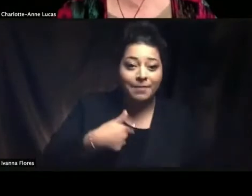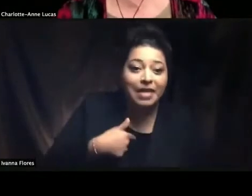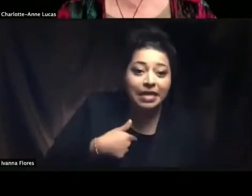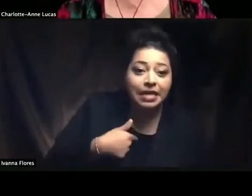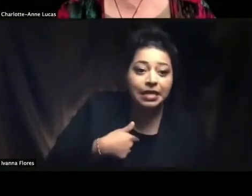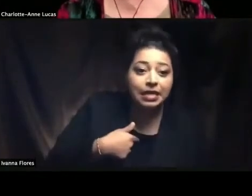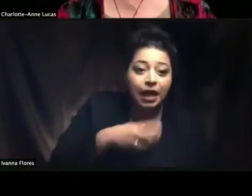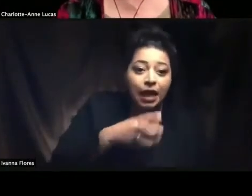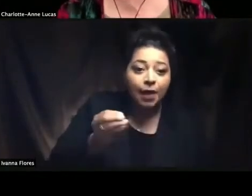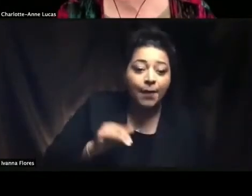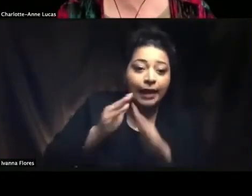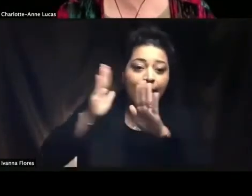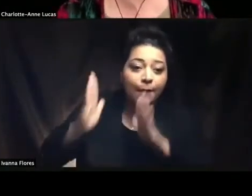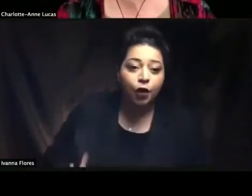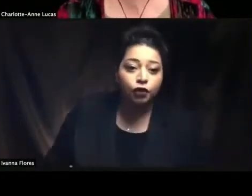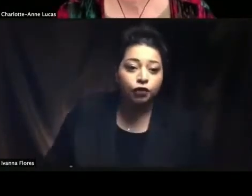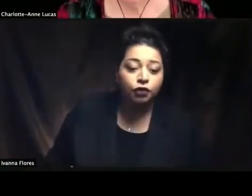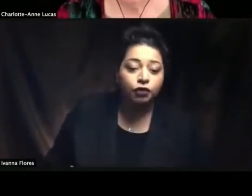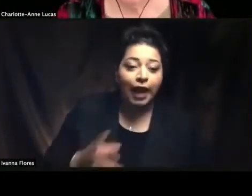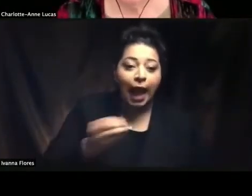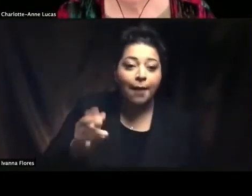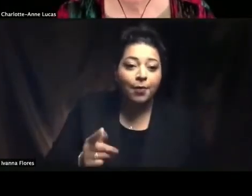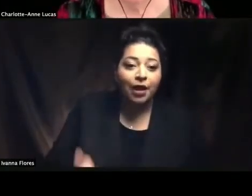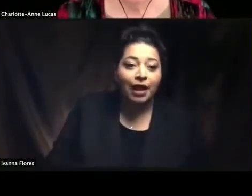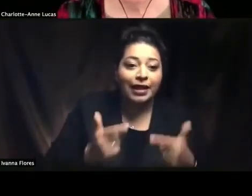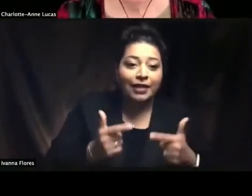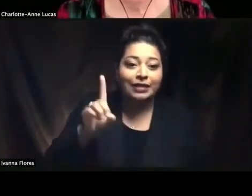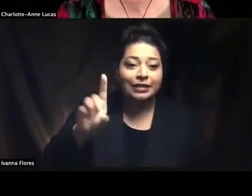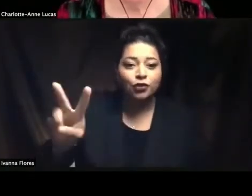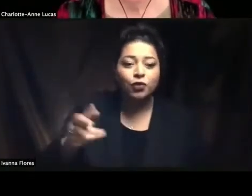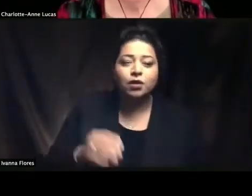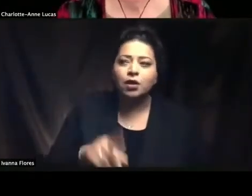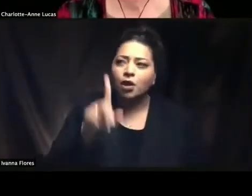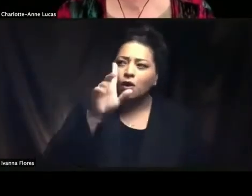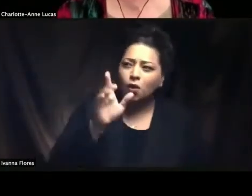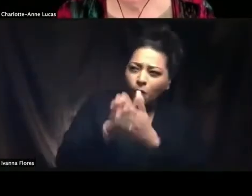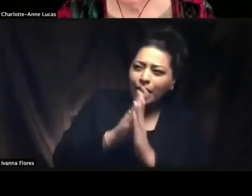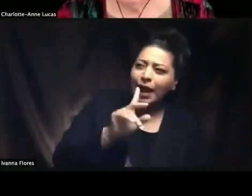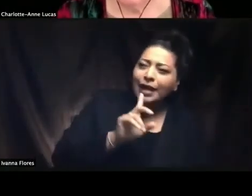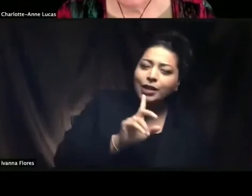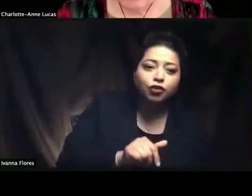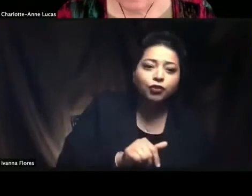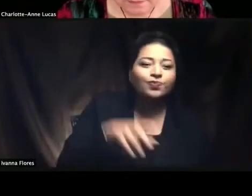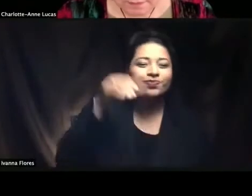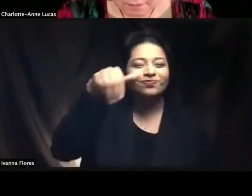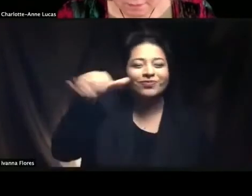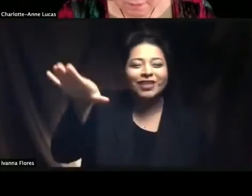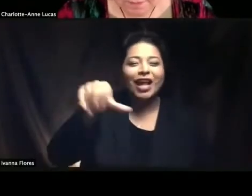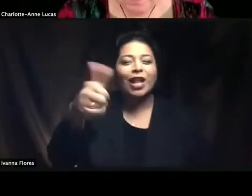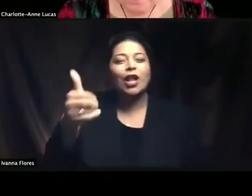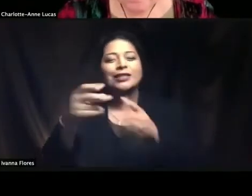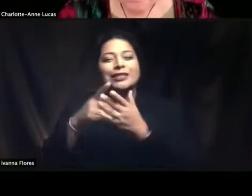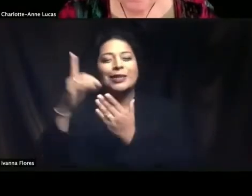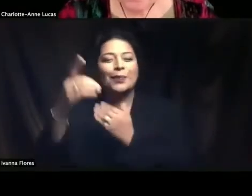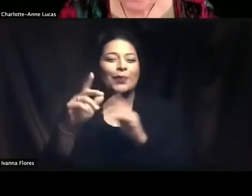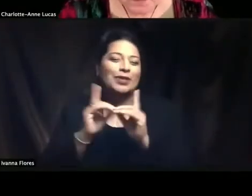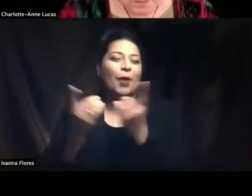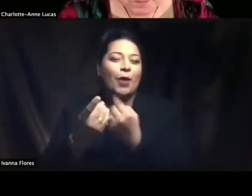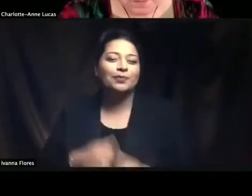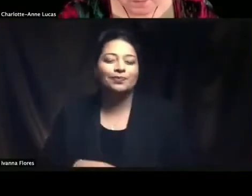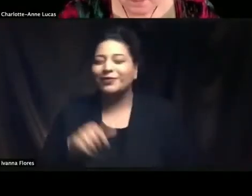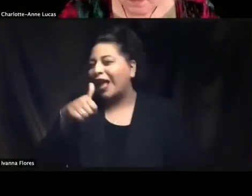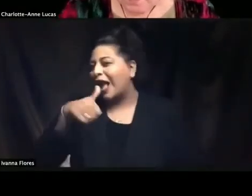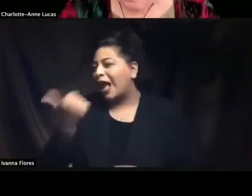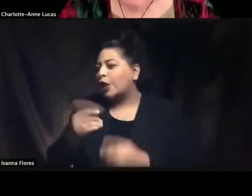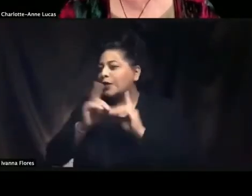others in District 2. You ask for one answer and then you're sent to another department. Our office would have